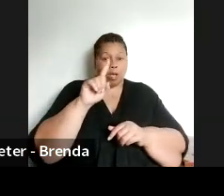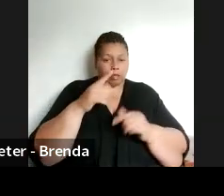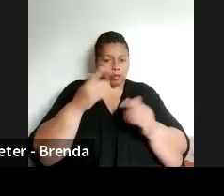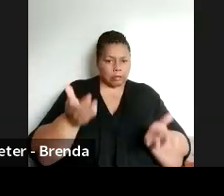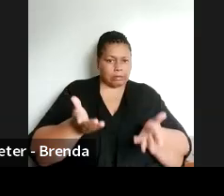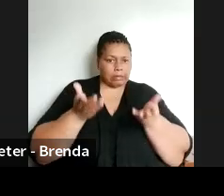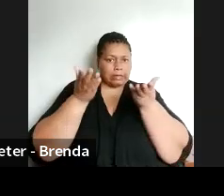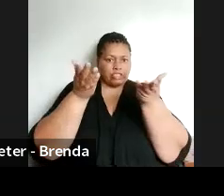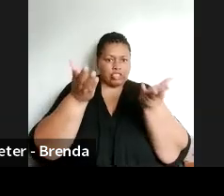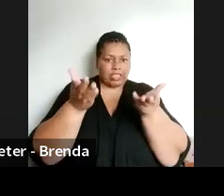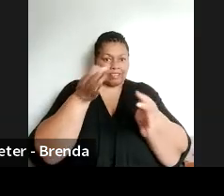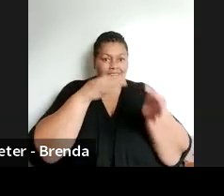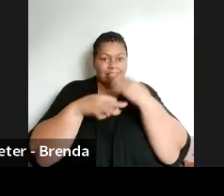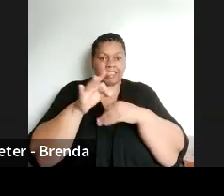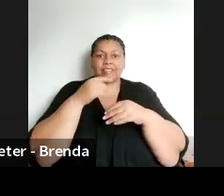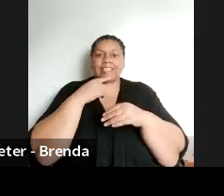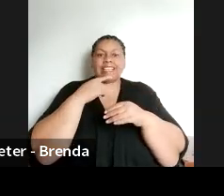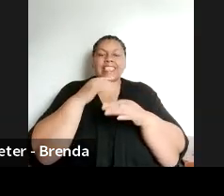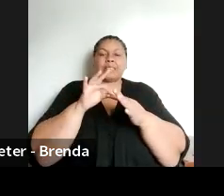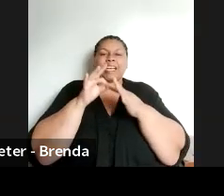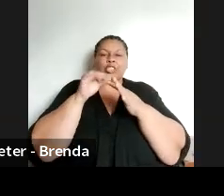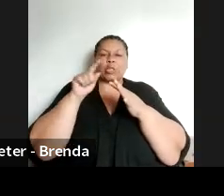of saying special needs?